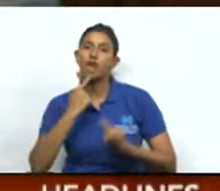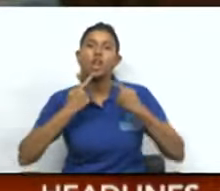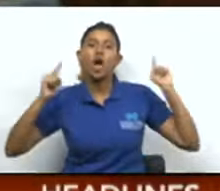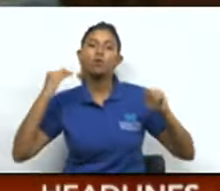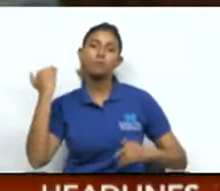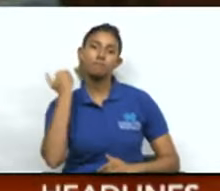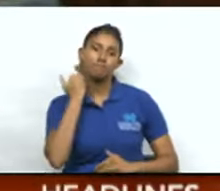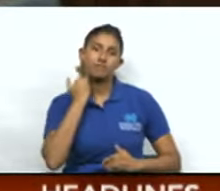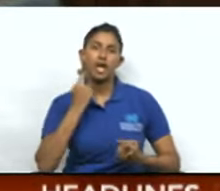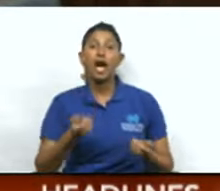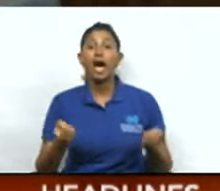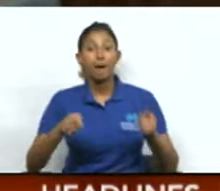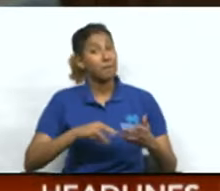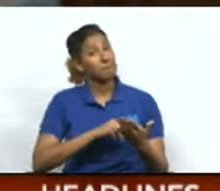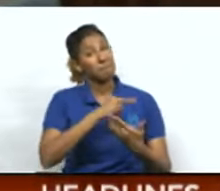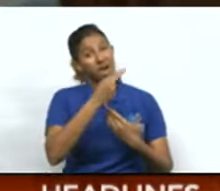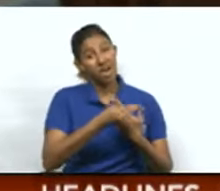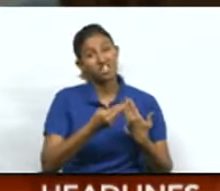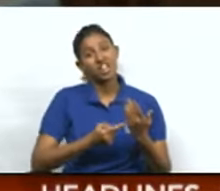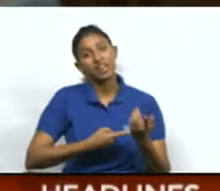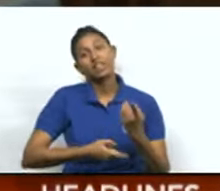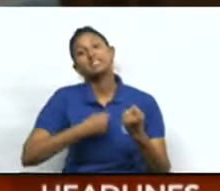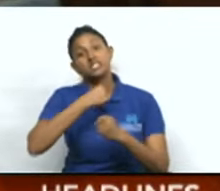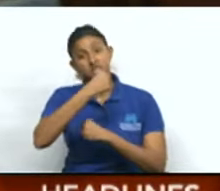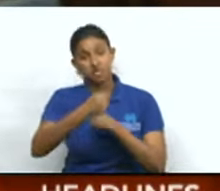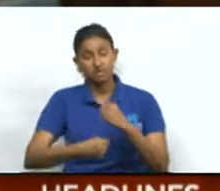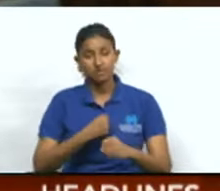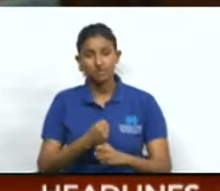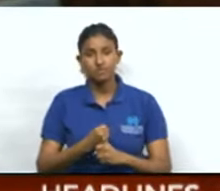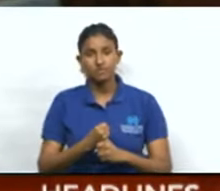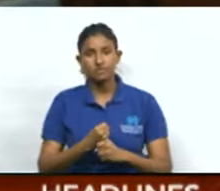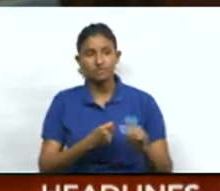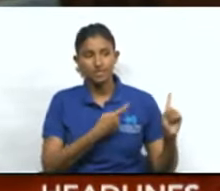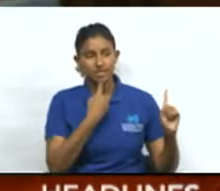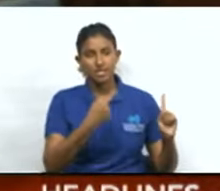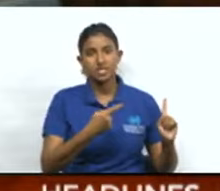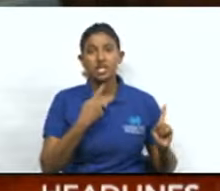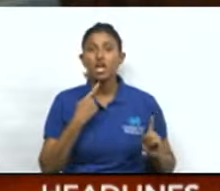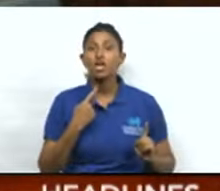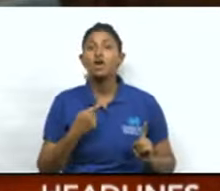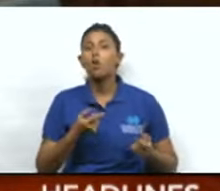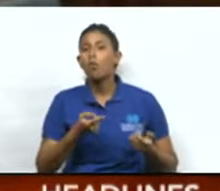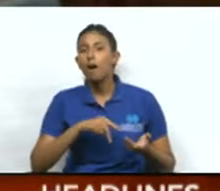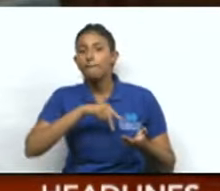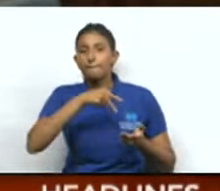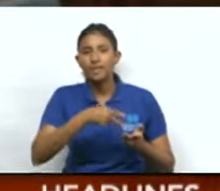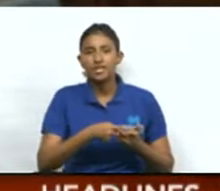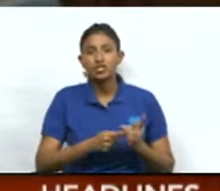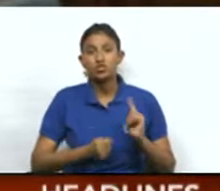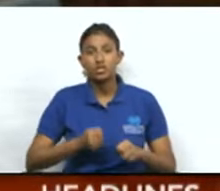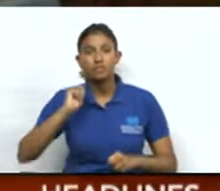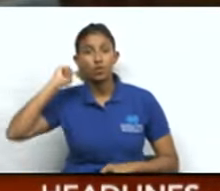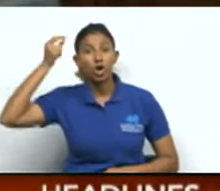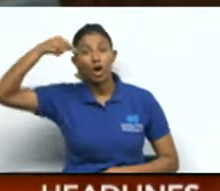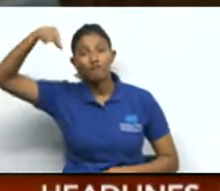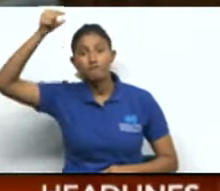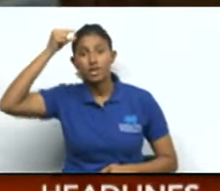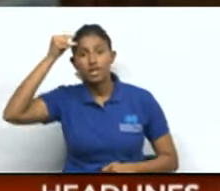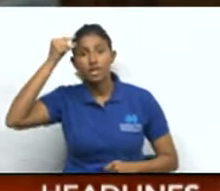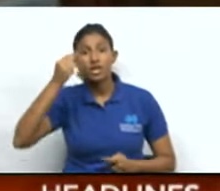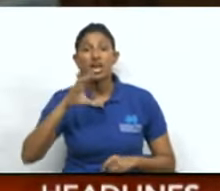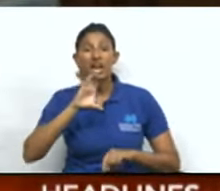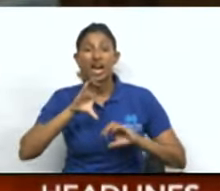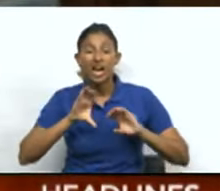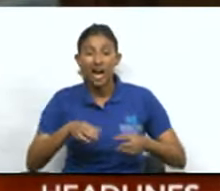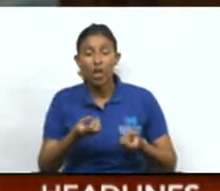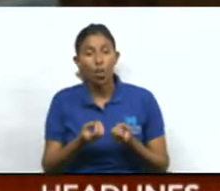curious action, Madam Speaker, paved the way for the government of Trinidad and Tobago to stand to lose